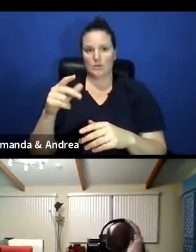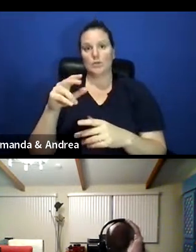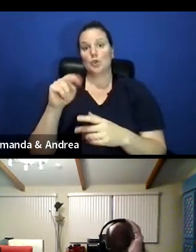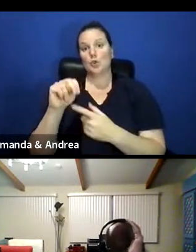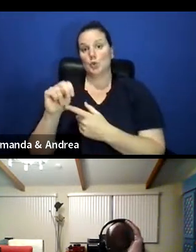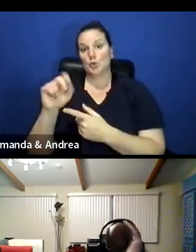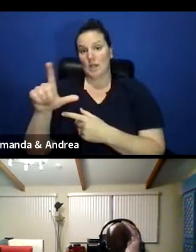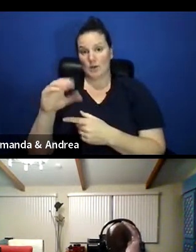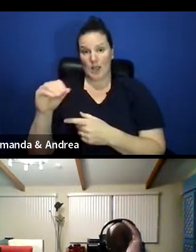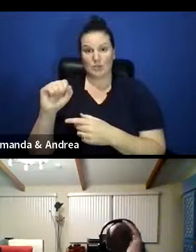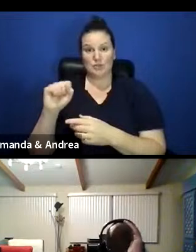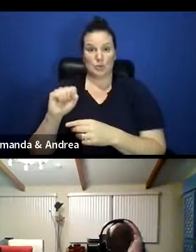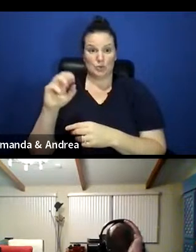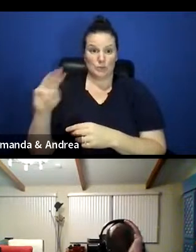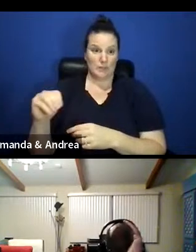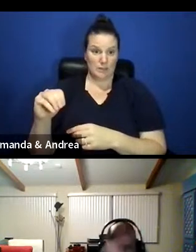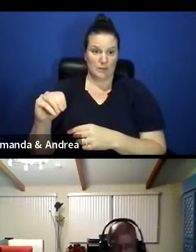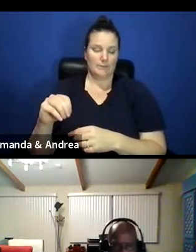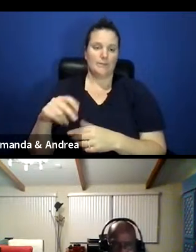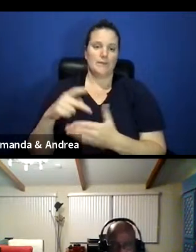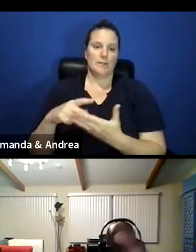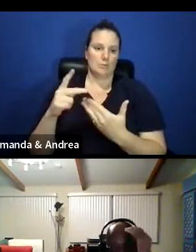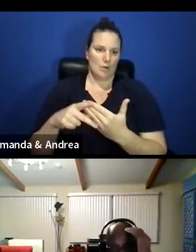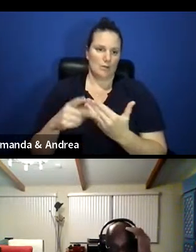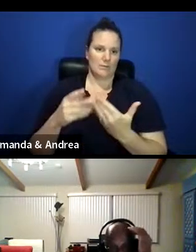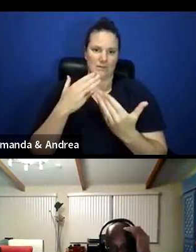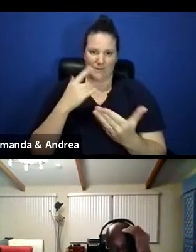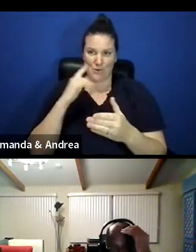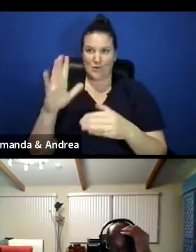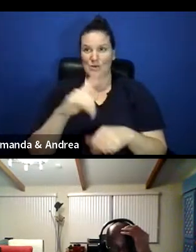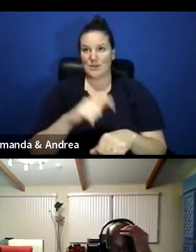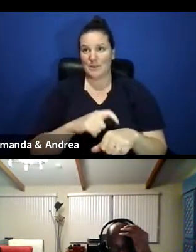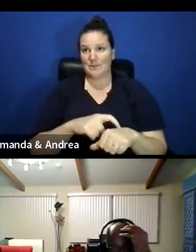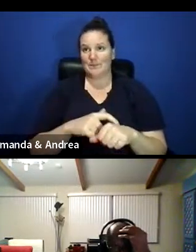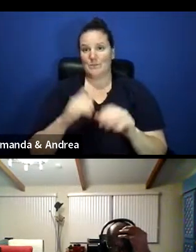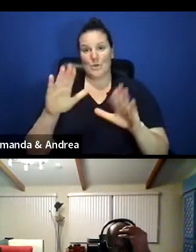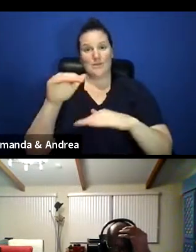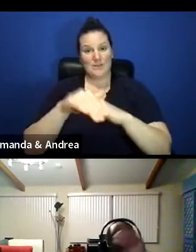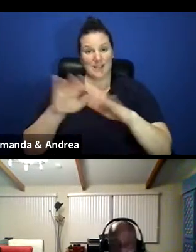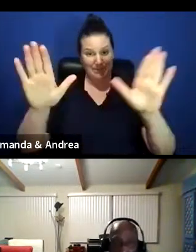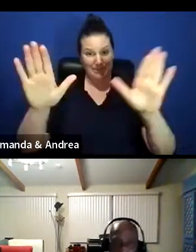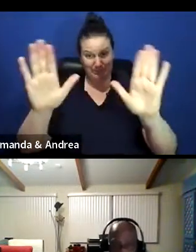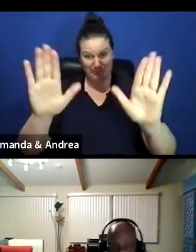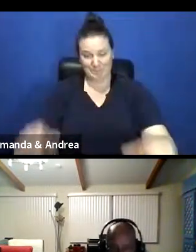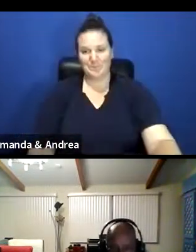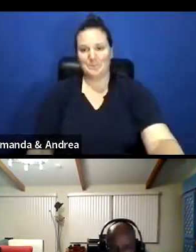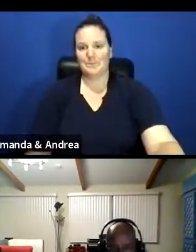We at the Interstate Bridge Replacement Program thank you for your time and have a wonderful evening.